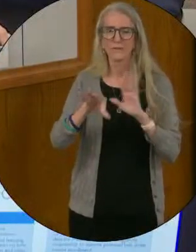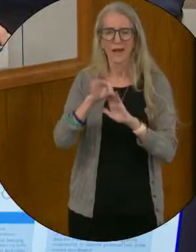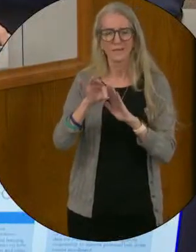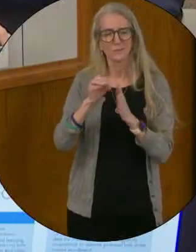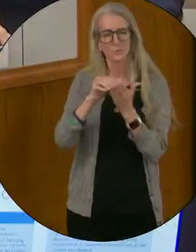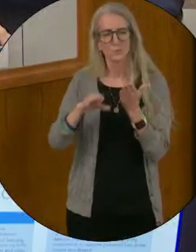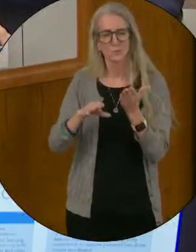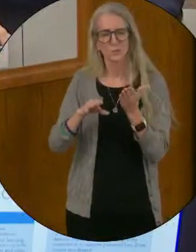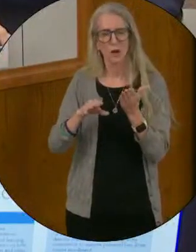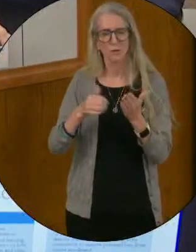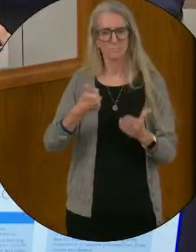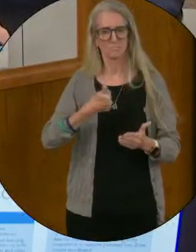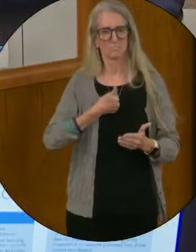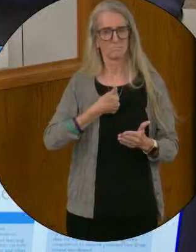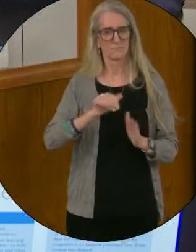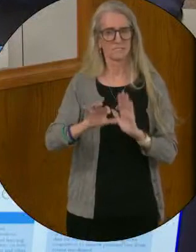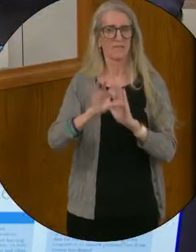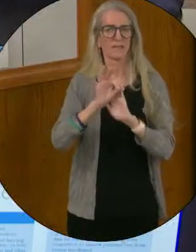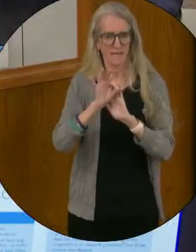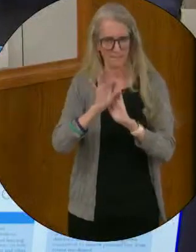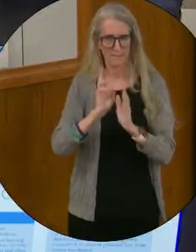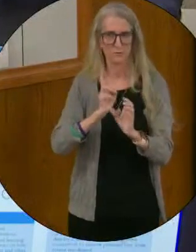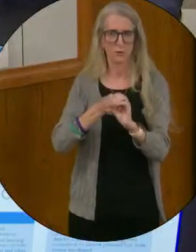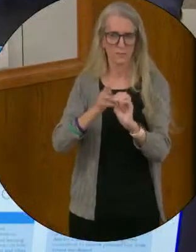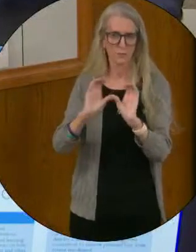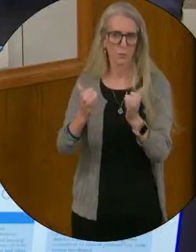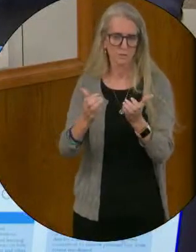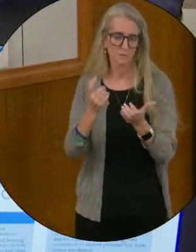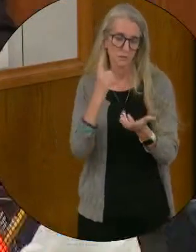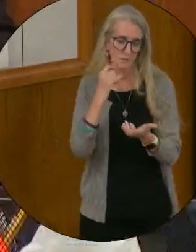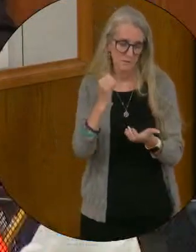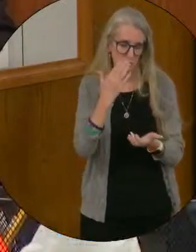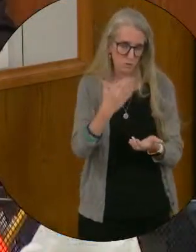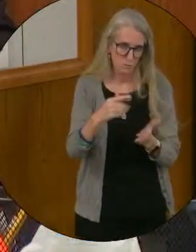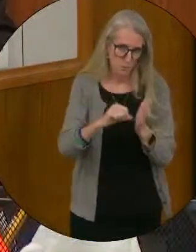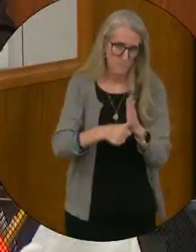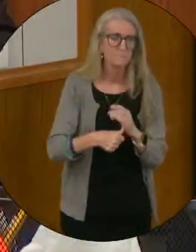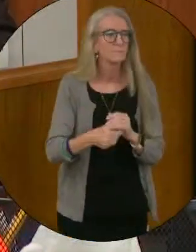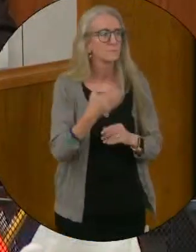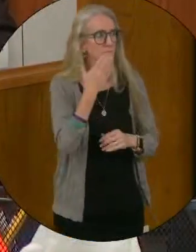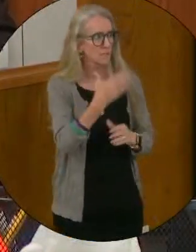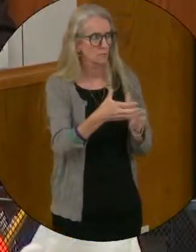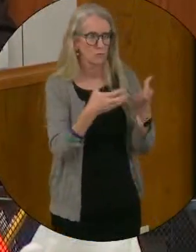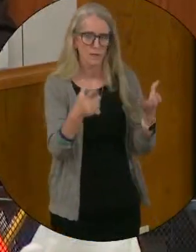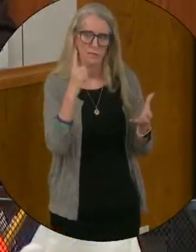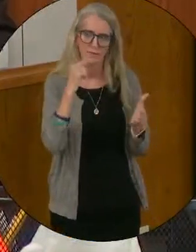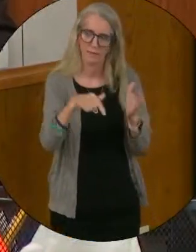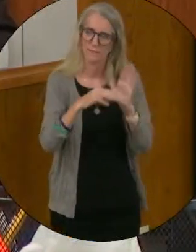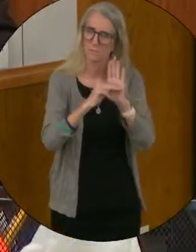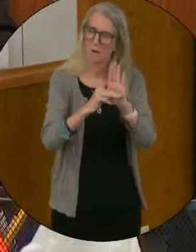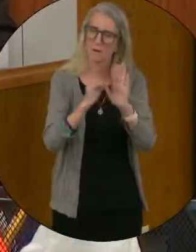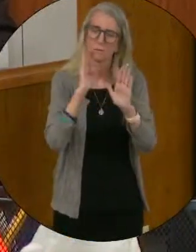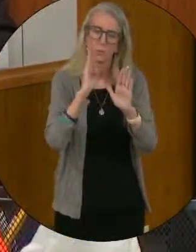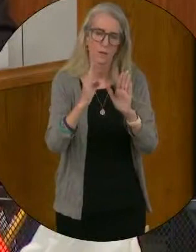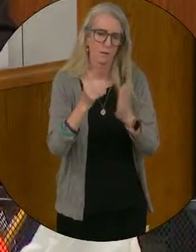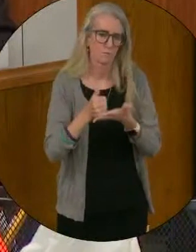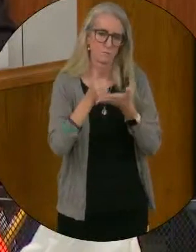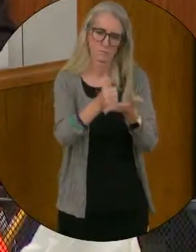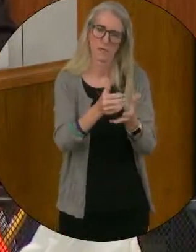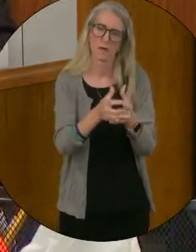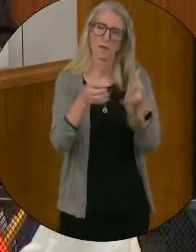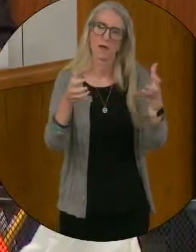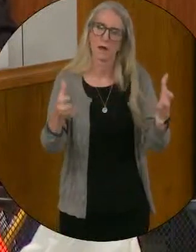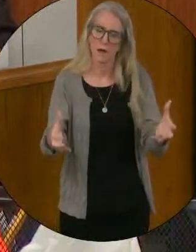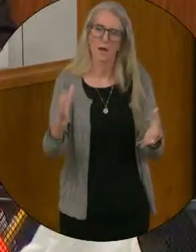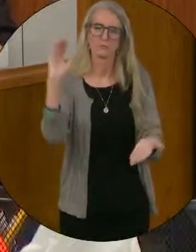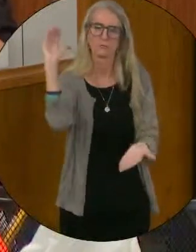they can get that additional assistance. Thank you so much. And I think that this model, I think this is going to go a long way toward reducing the